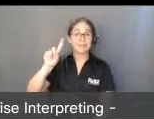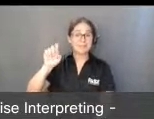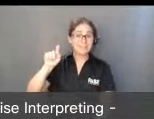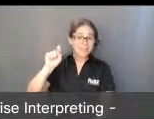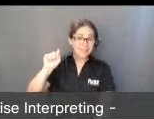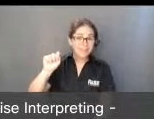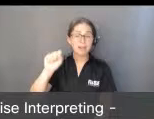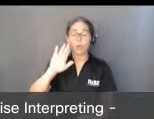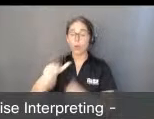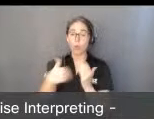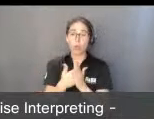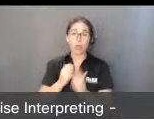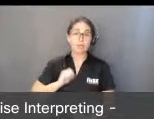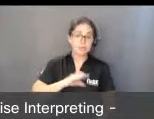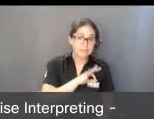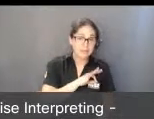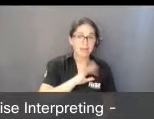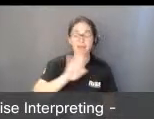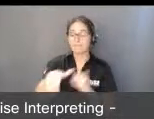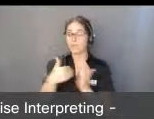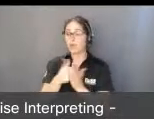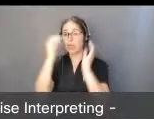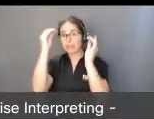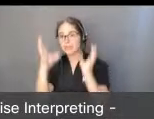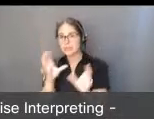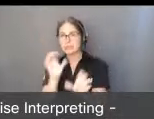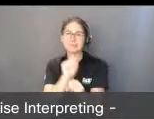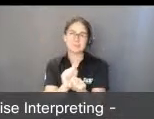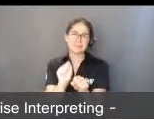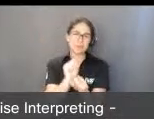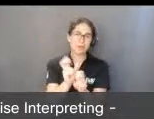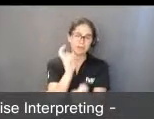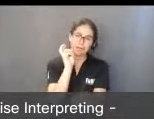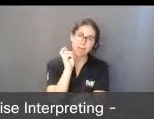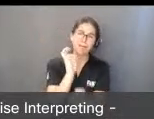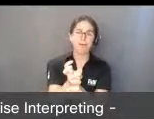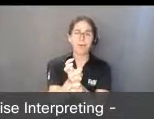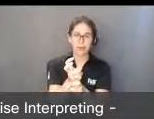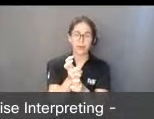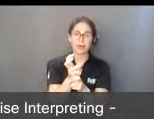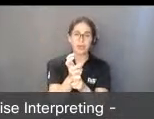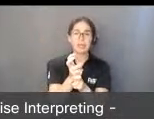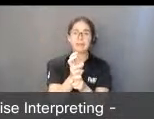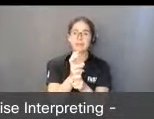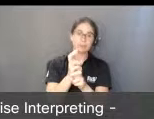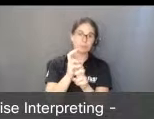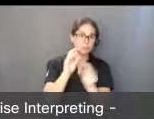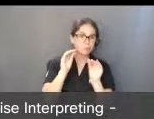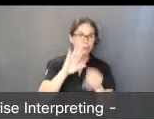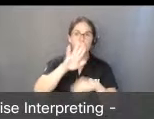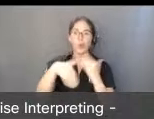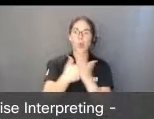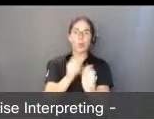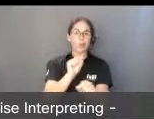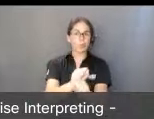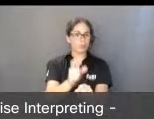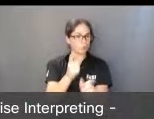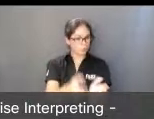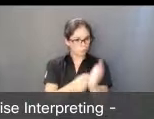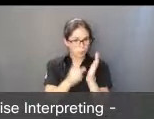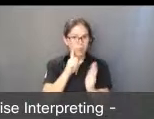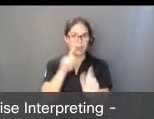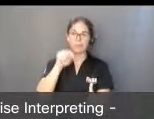staff that worked really hard and diligently in putting this report and